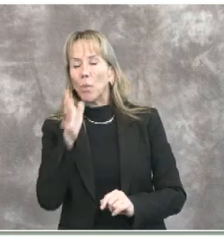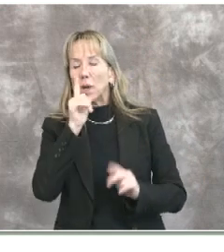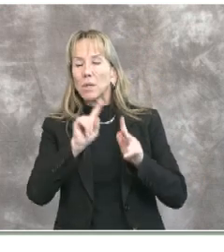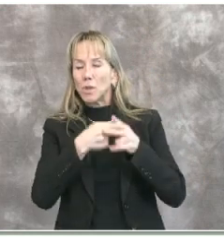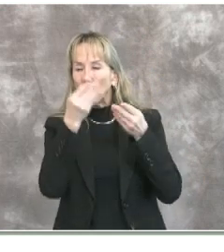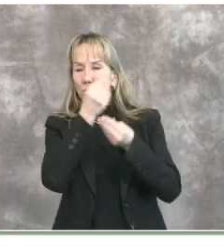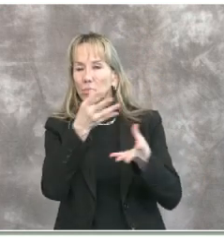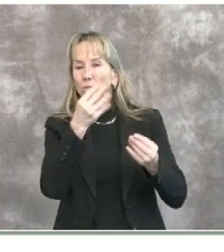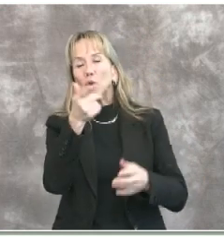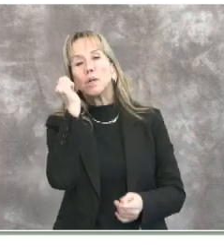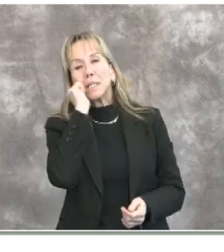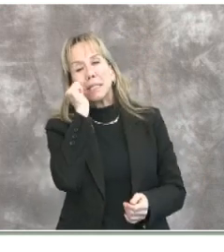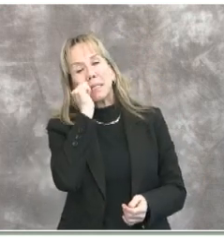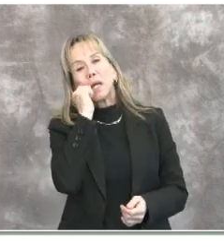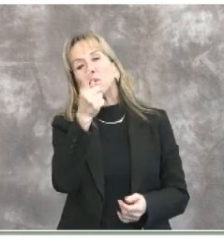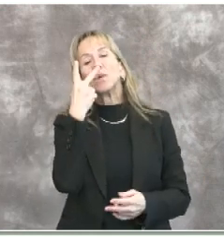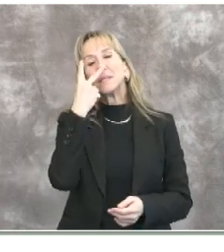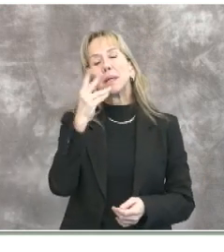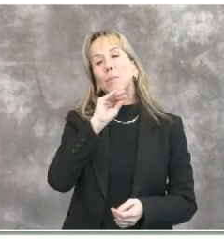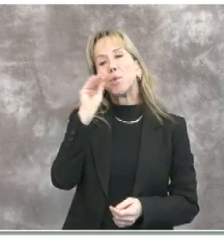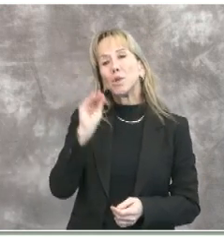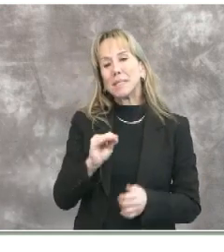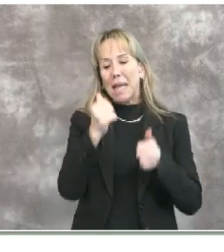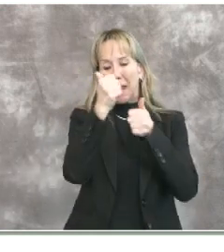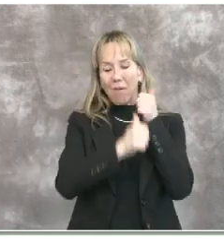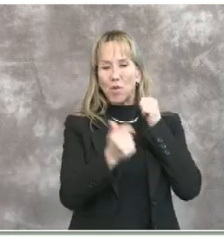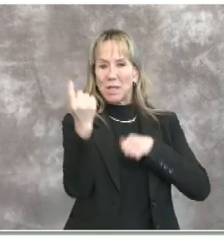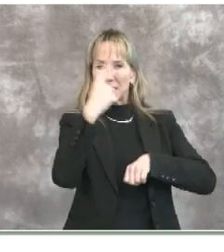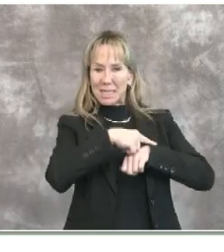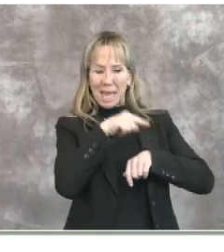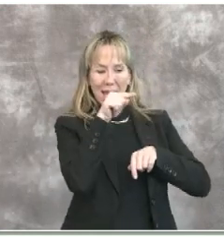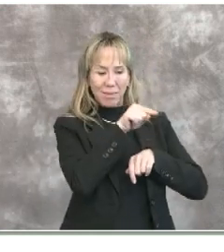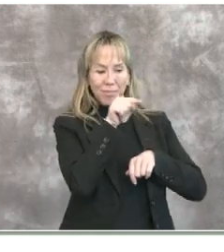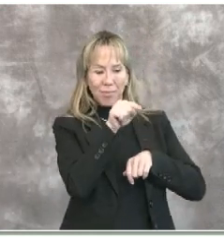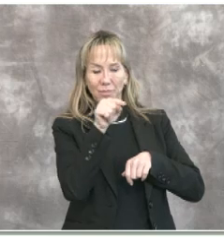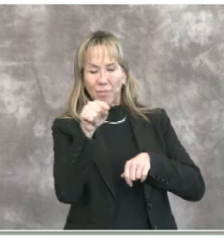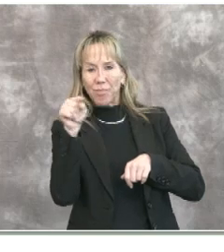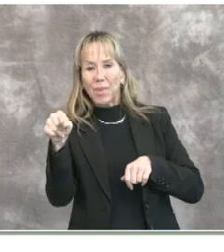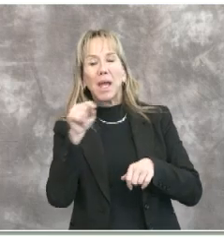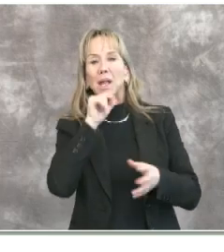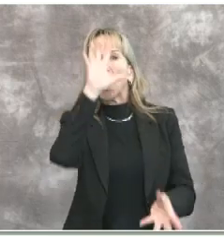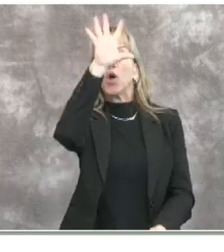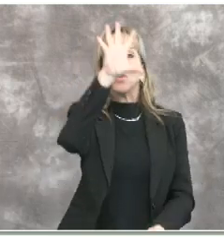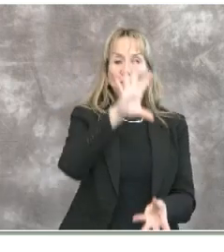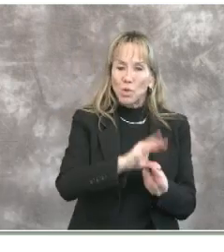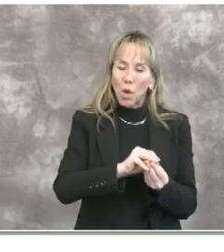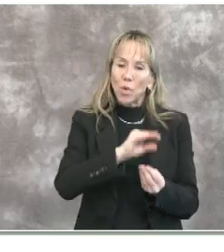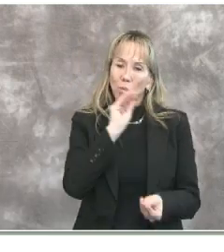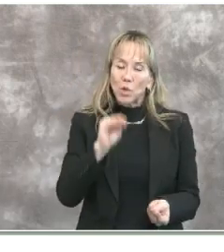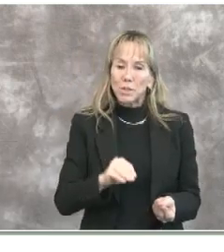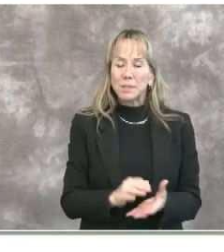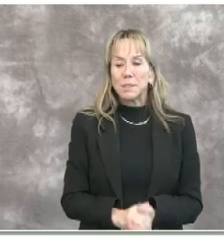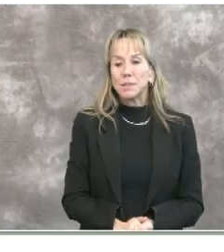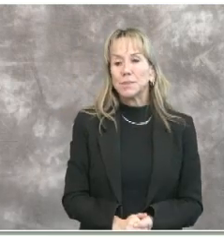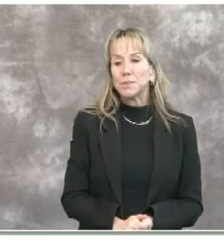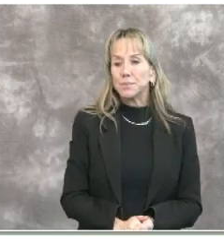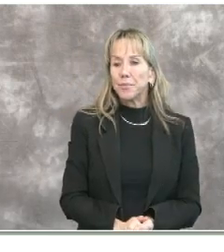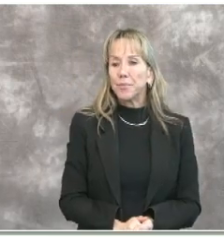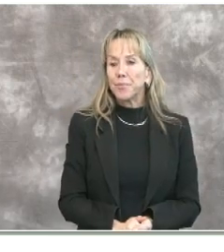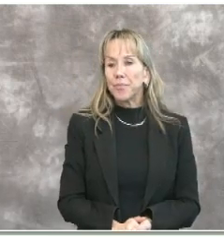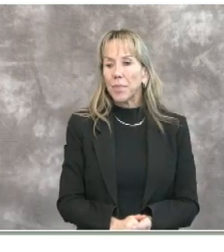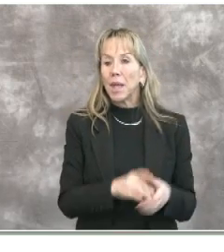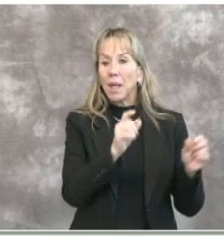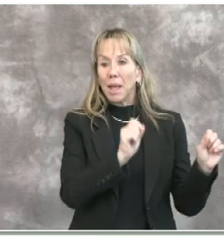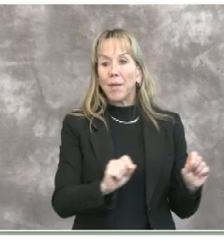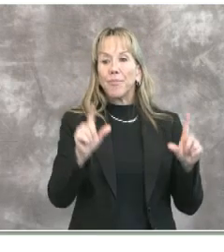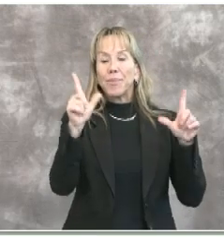basis so you can see the percentage each day in terms of what that looks like and not just the total percentage. The next chart, our everything